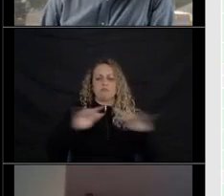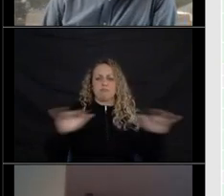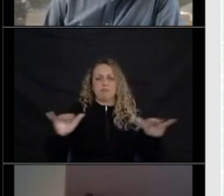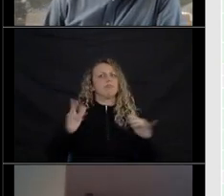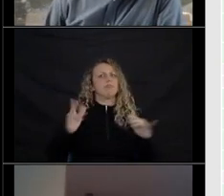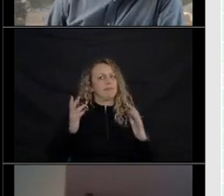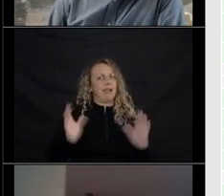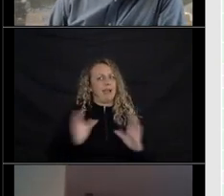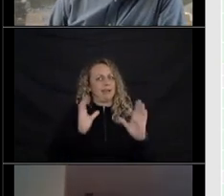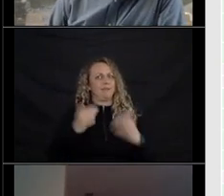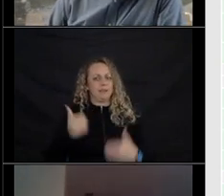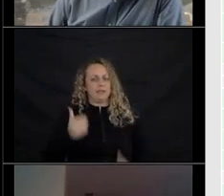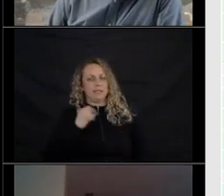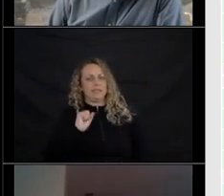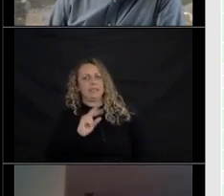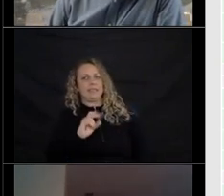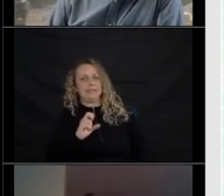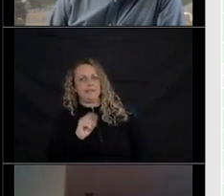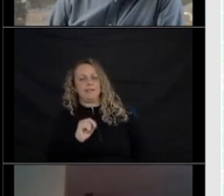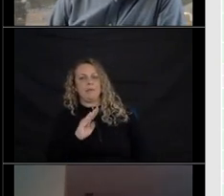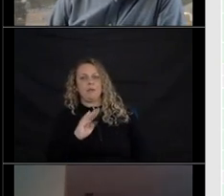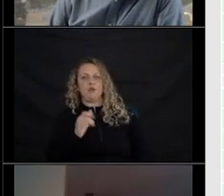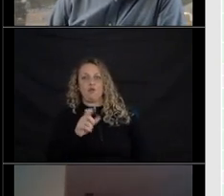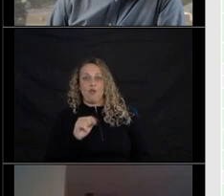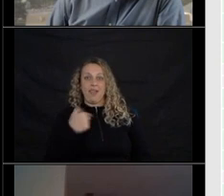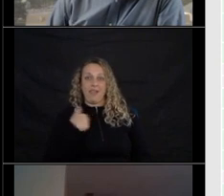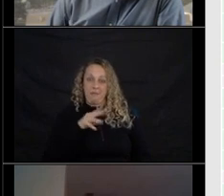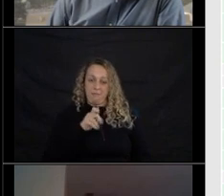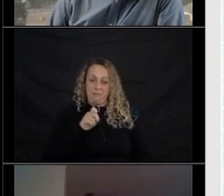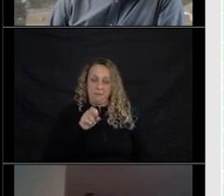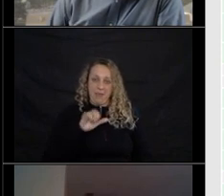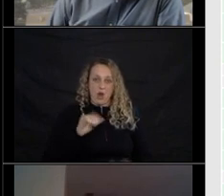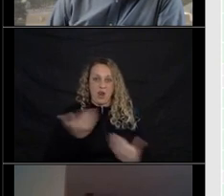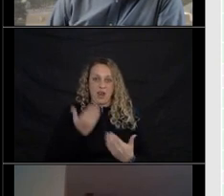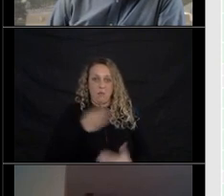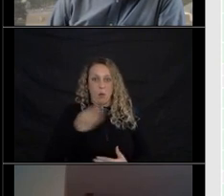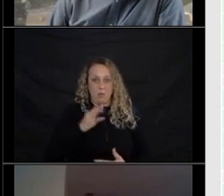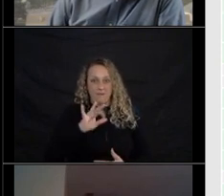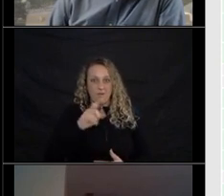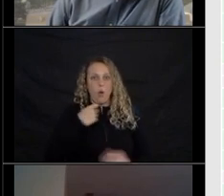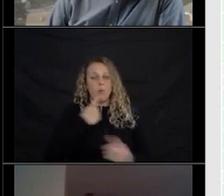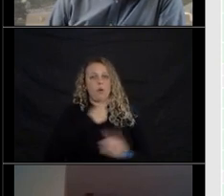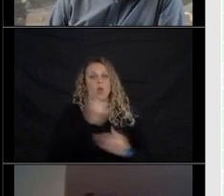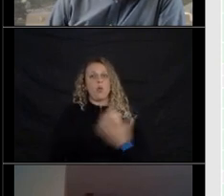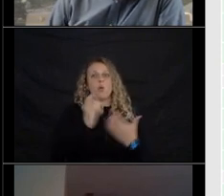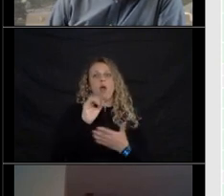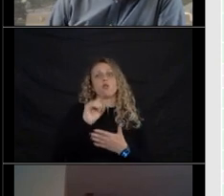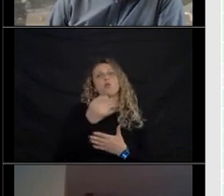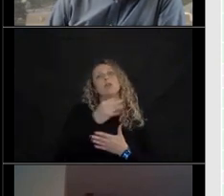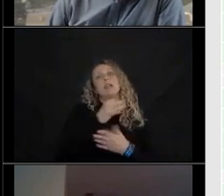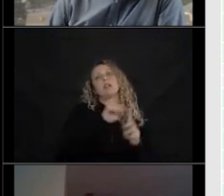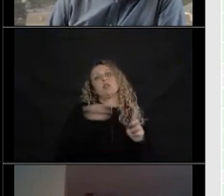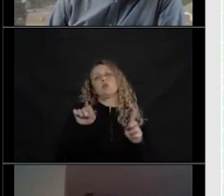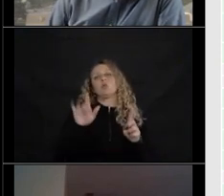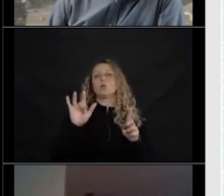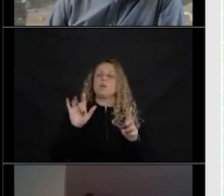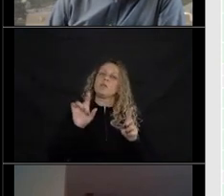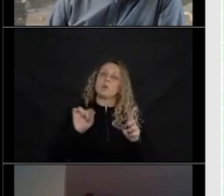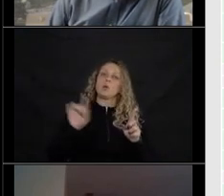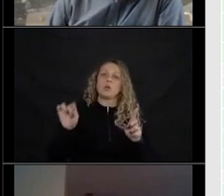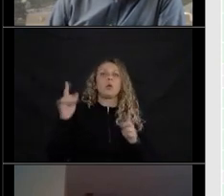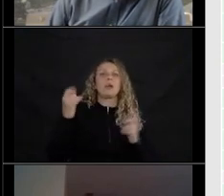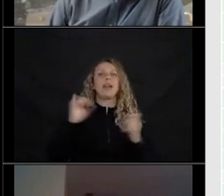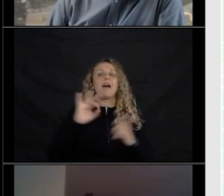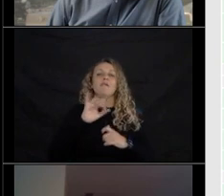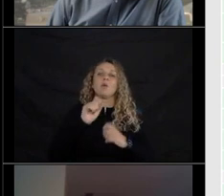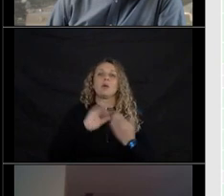Stephen B. Grant, by virtue of the authority vested in me as mayor of the city of Boynton Beach, Florida, proclaim the week of October 19th to the 25th, 2020, as